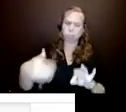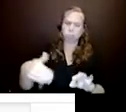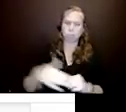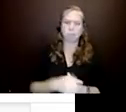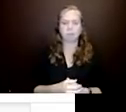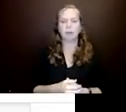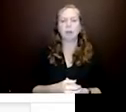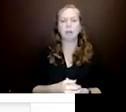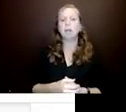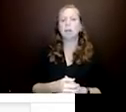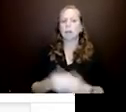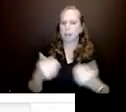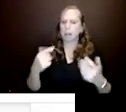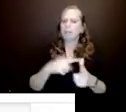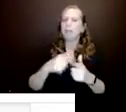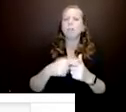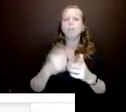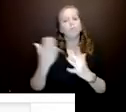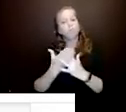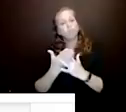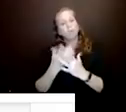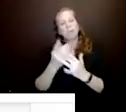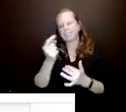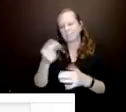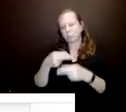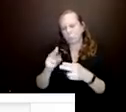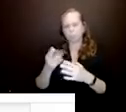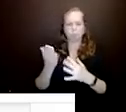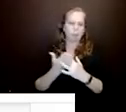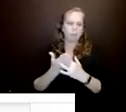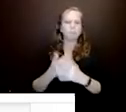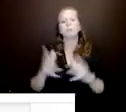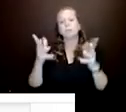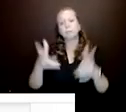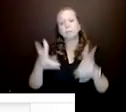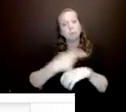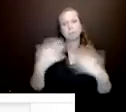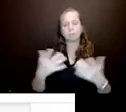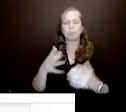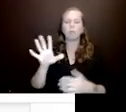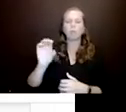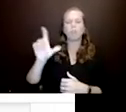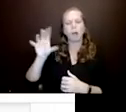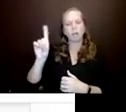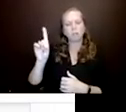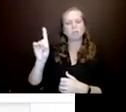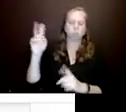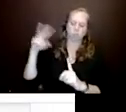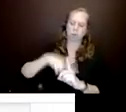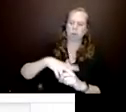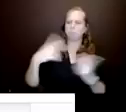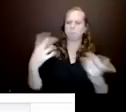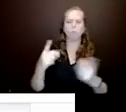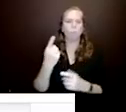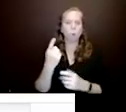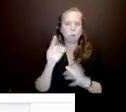There's a little bit of a break. And then the meat of the rest of the day, your child will be assigned to one small